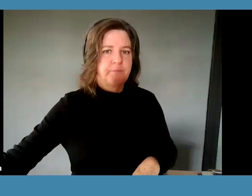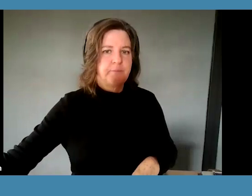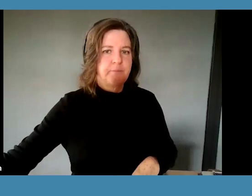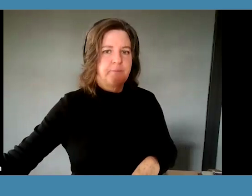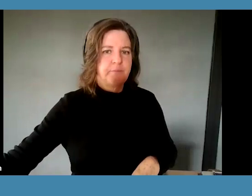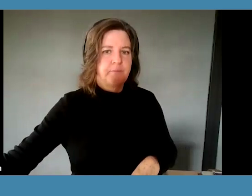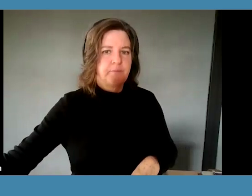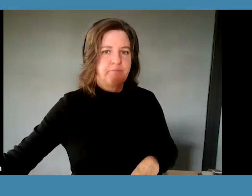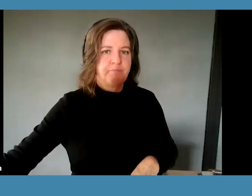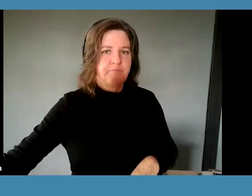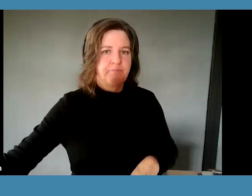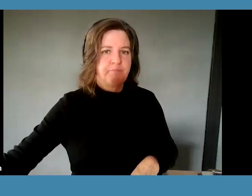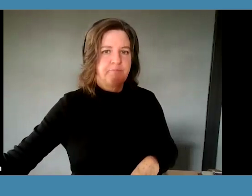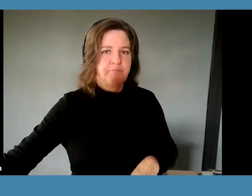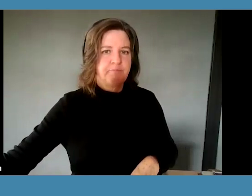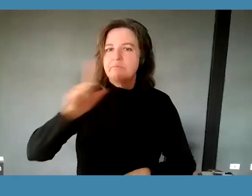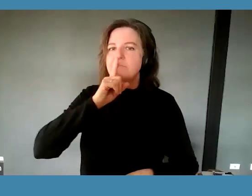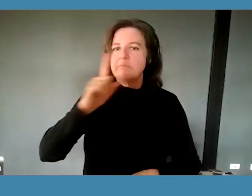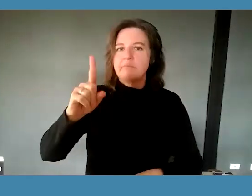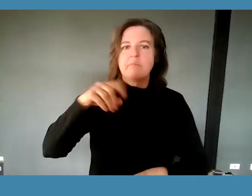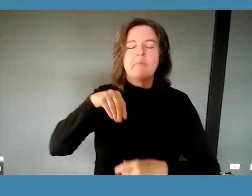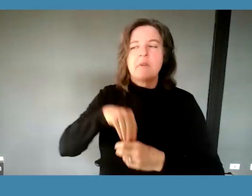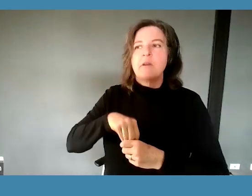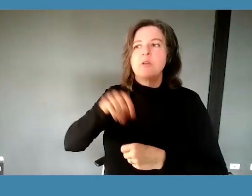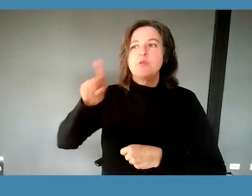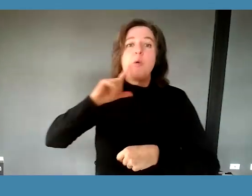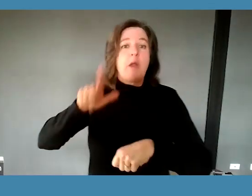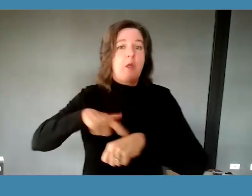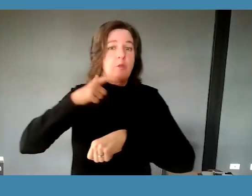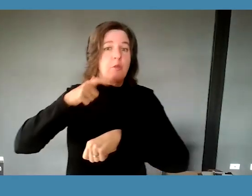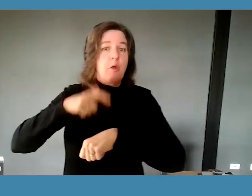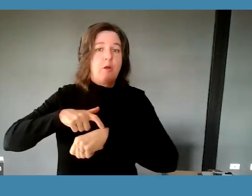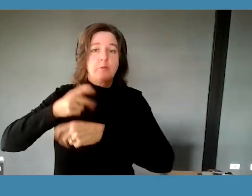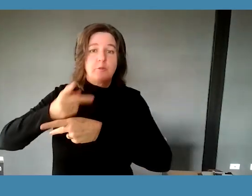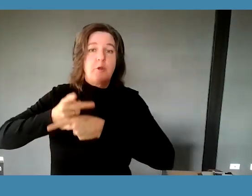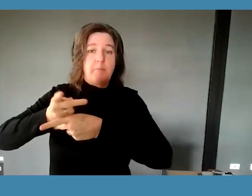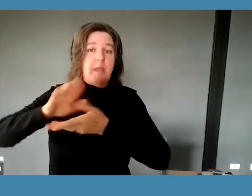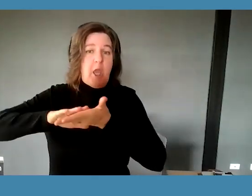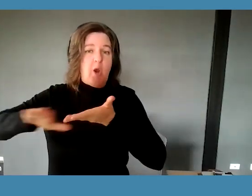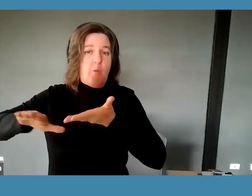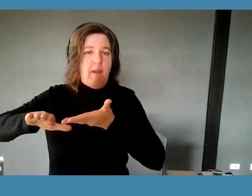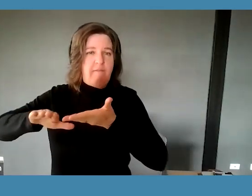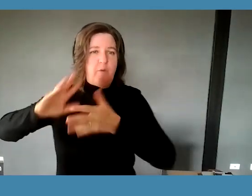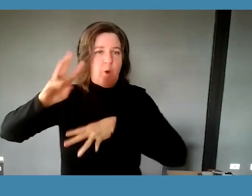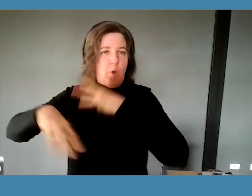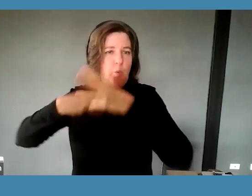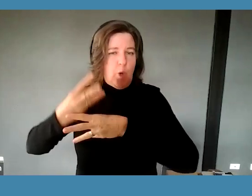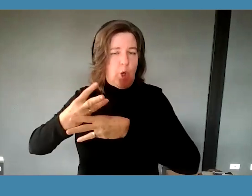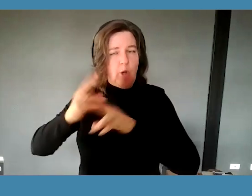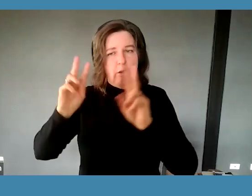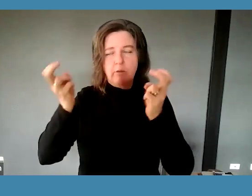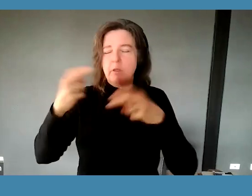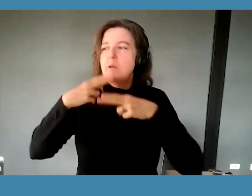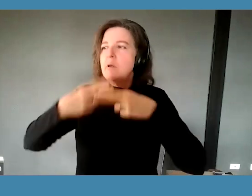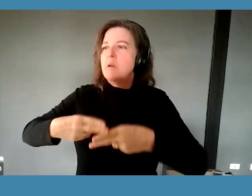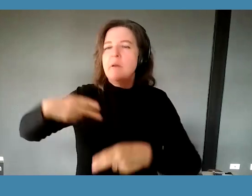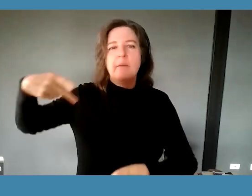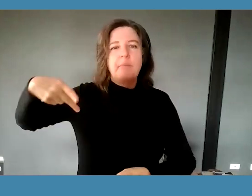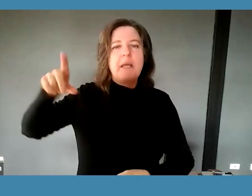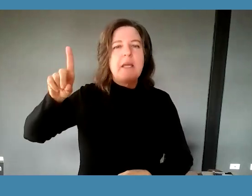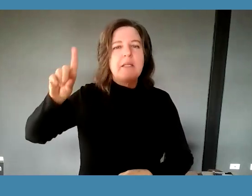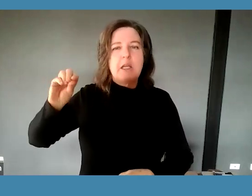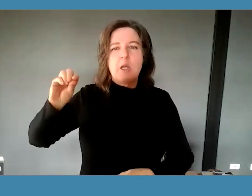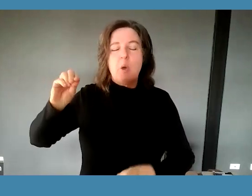the long-term care waiver world, there is it's called PDO, the